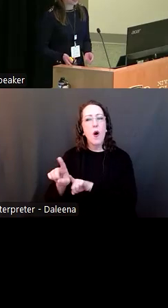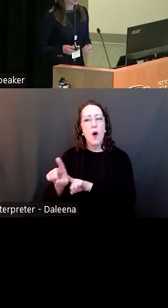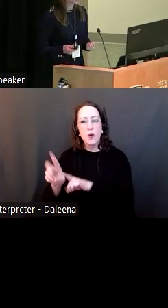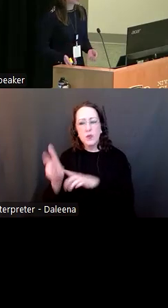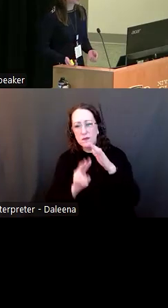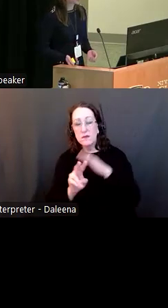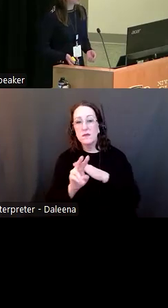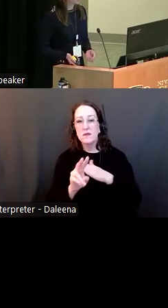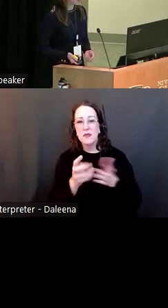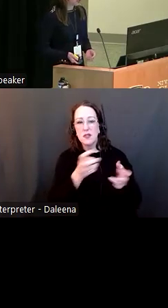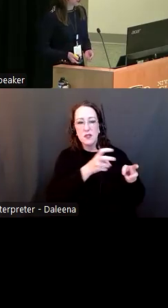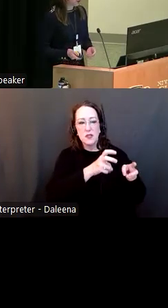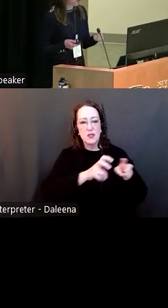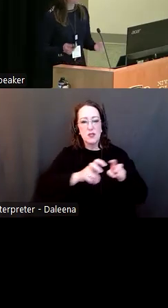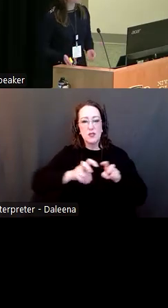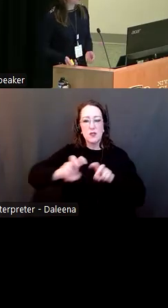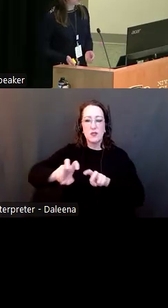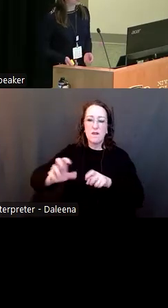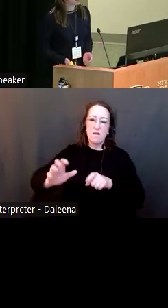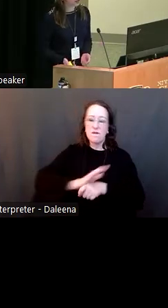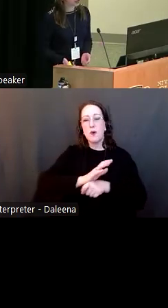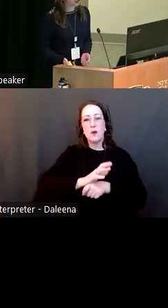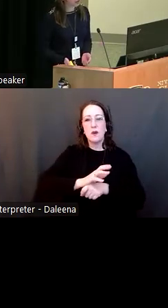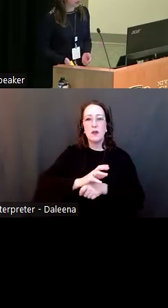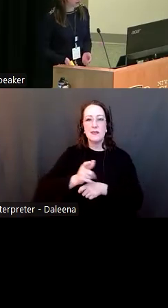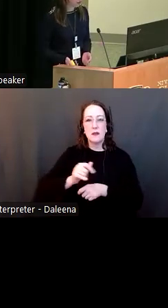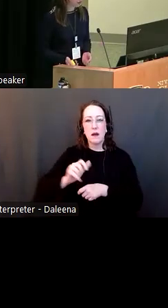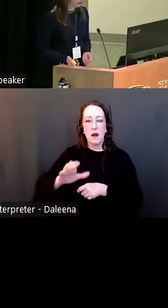predicted transition to a full psychotic disorder.